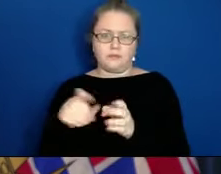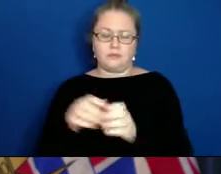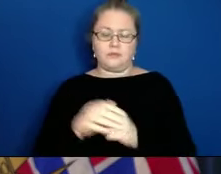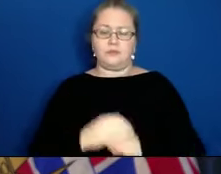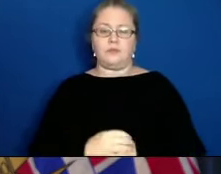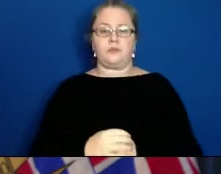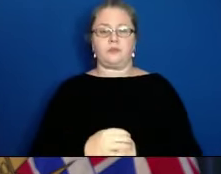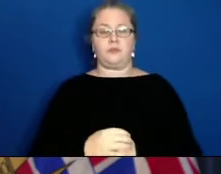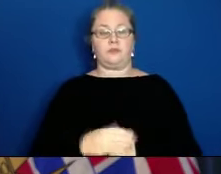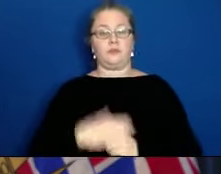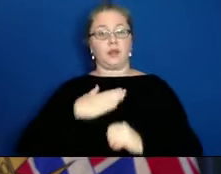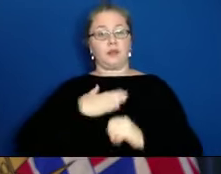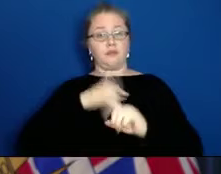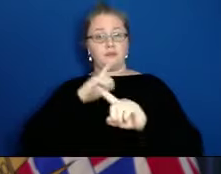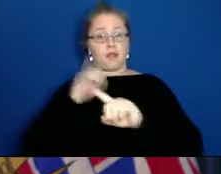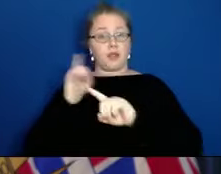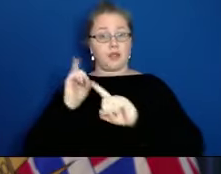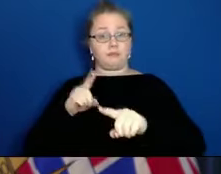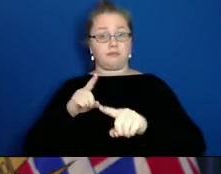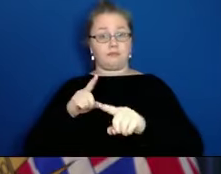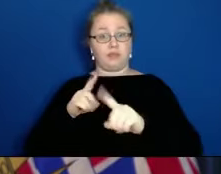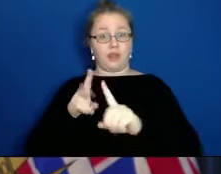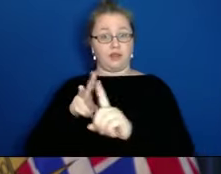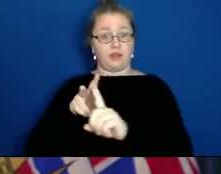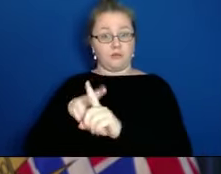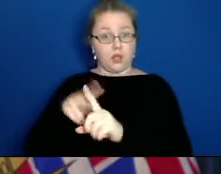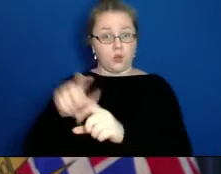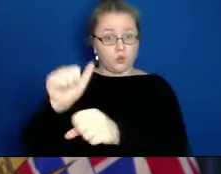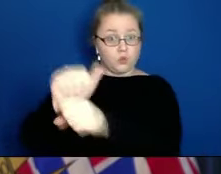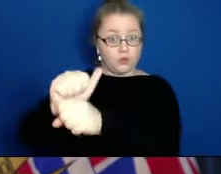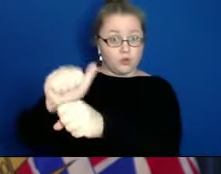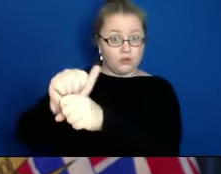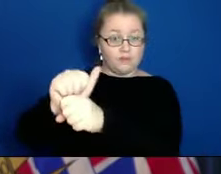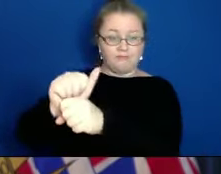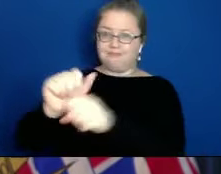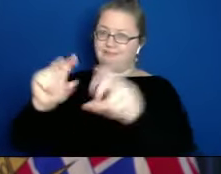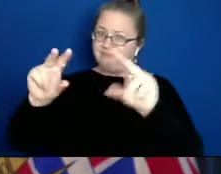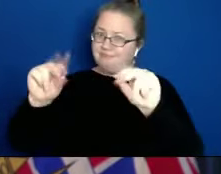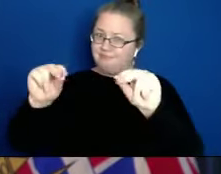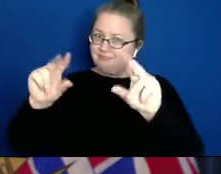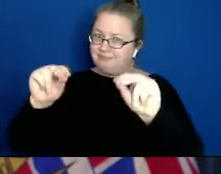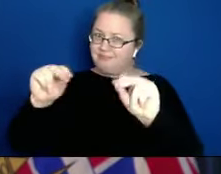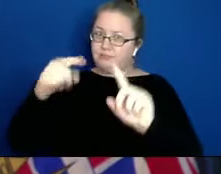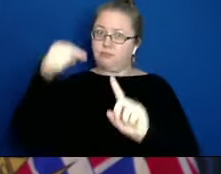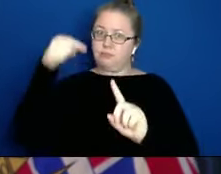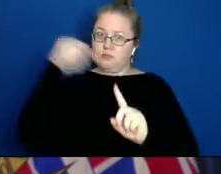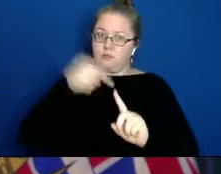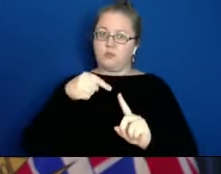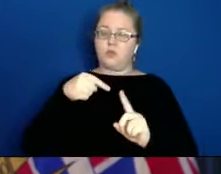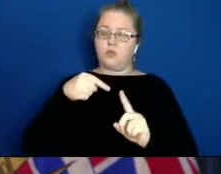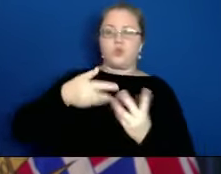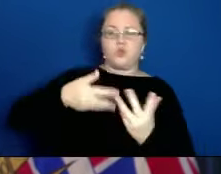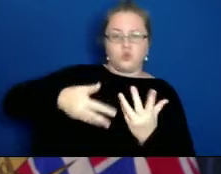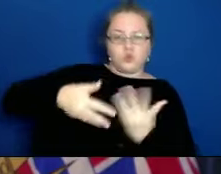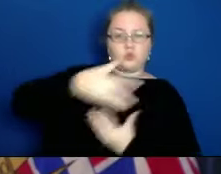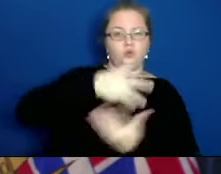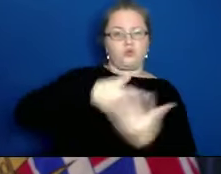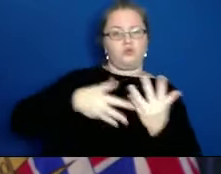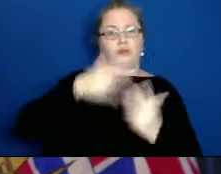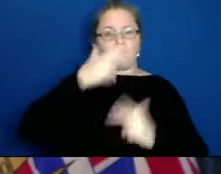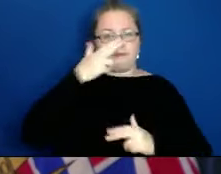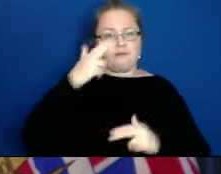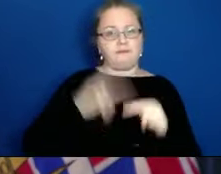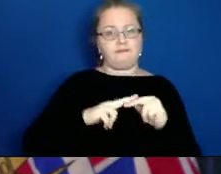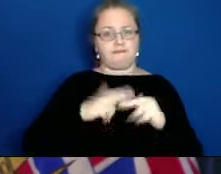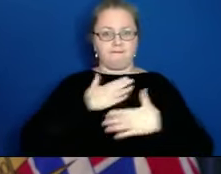not apply to those very important work functions that we have. What we are talking about is reducing our social